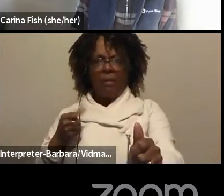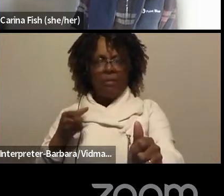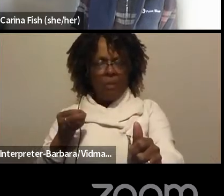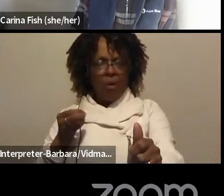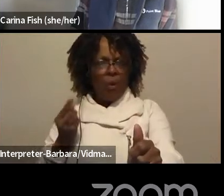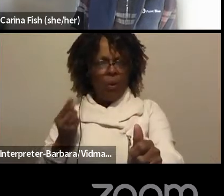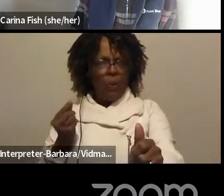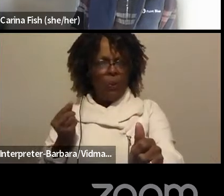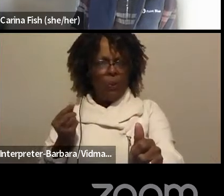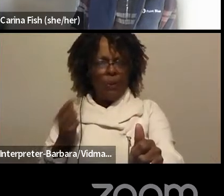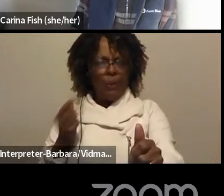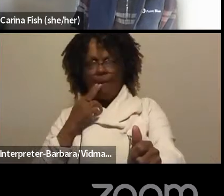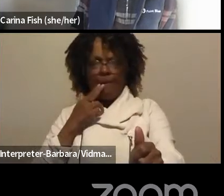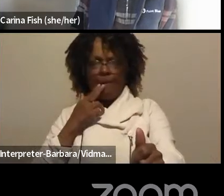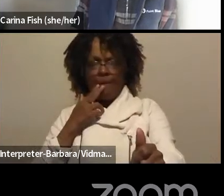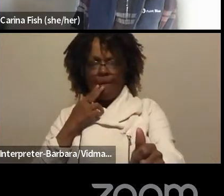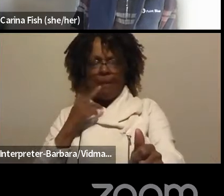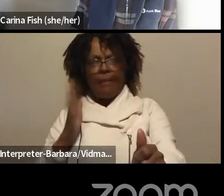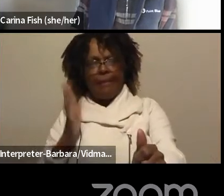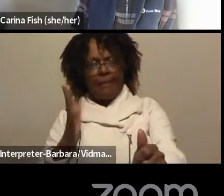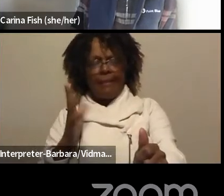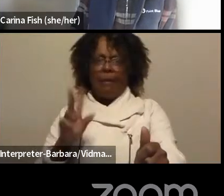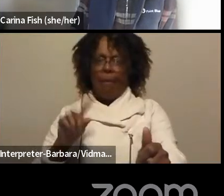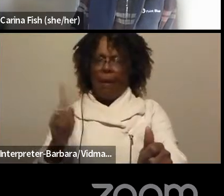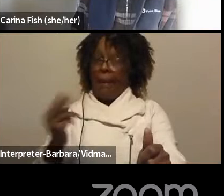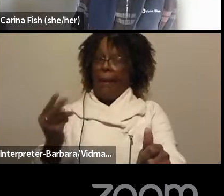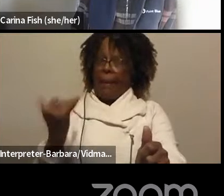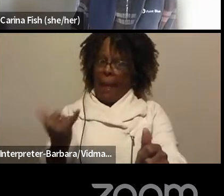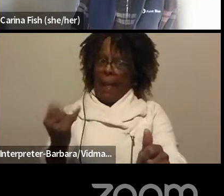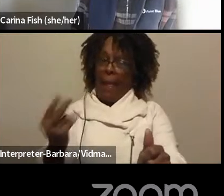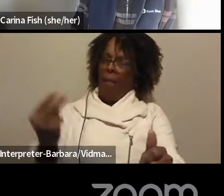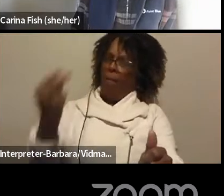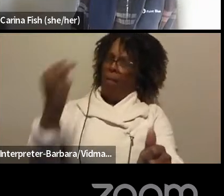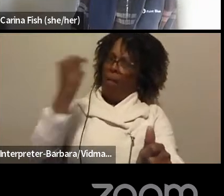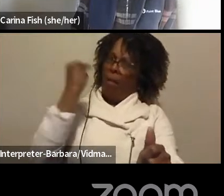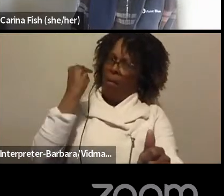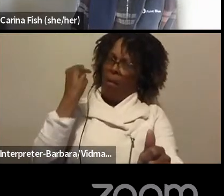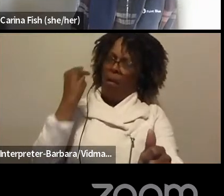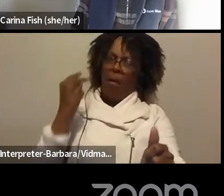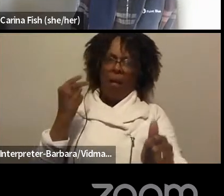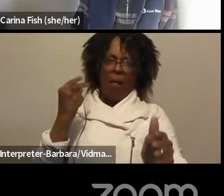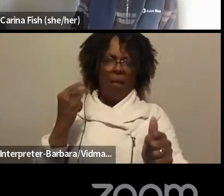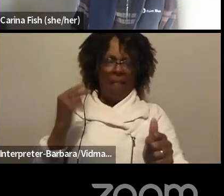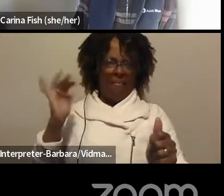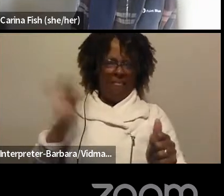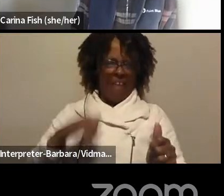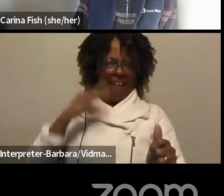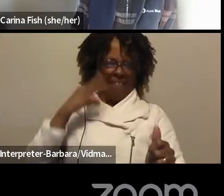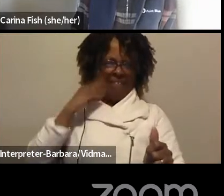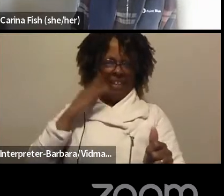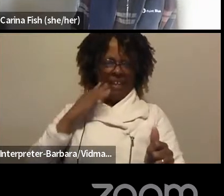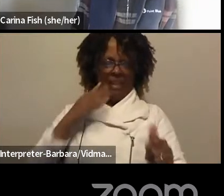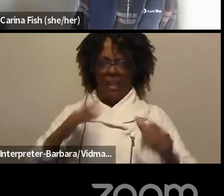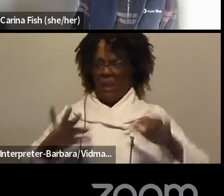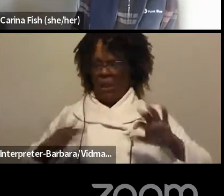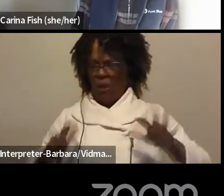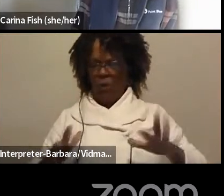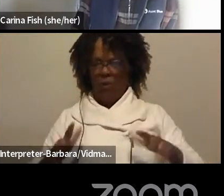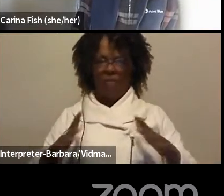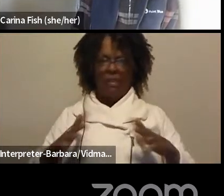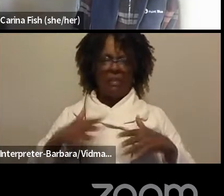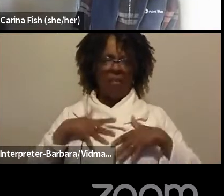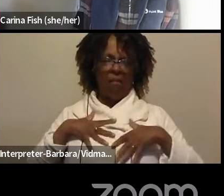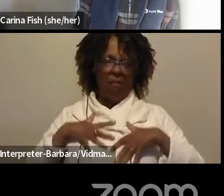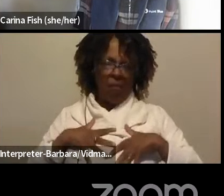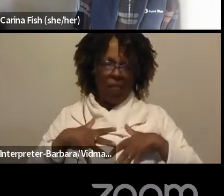saying it now, like bearing it, like all that nervousness and just sadness really